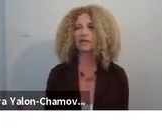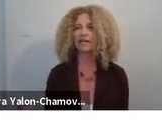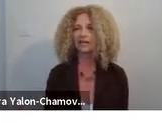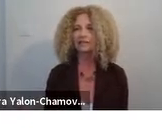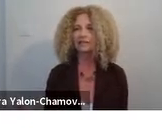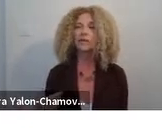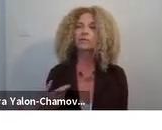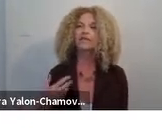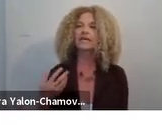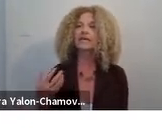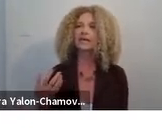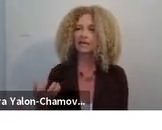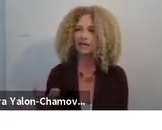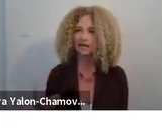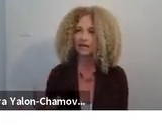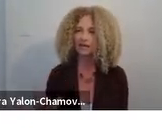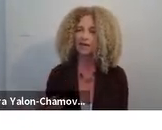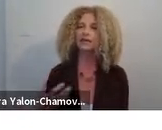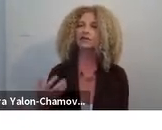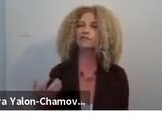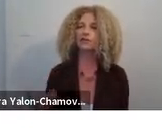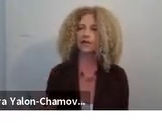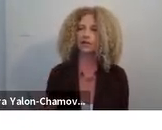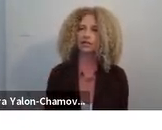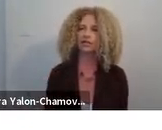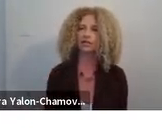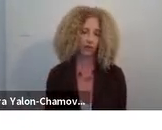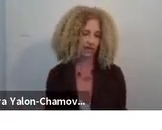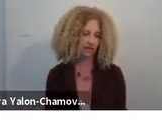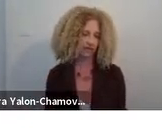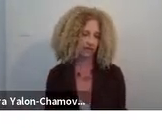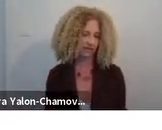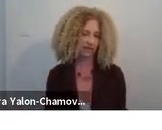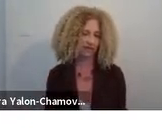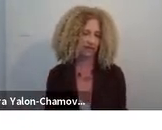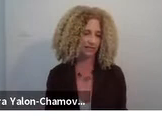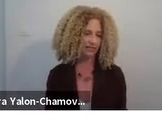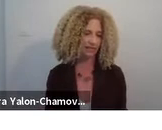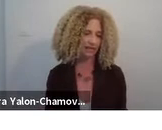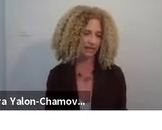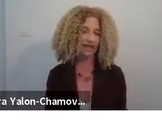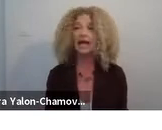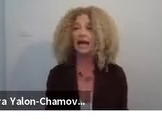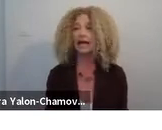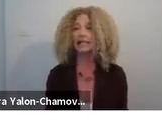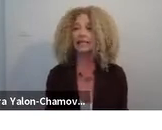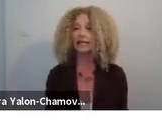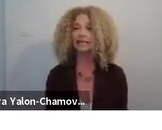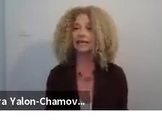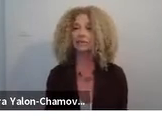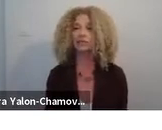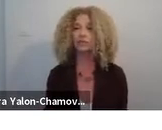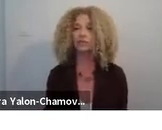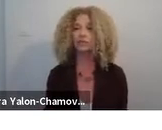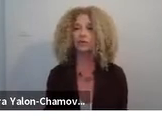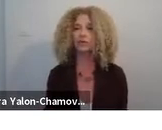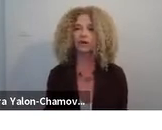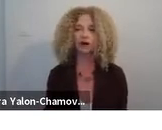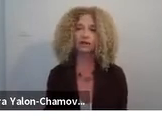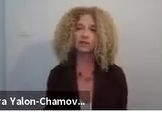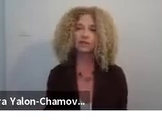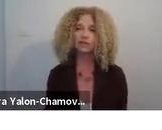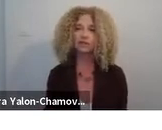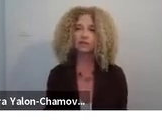as everybody else, but they can hear the information in a way that they can understand. And that enables people